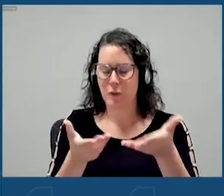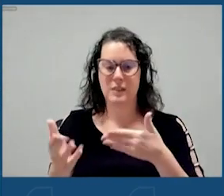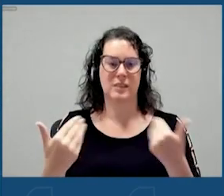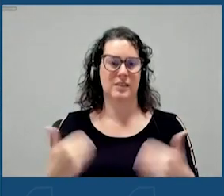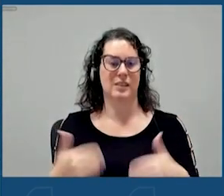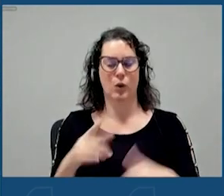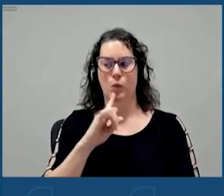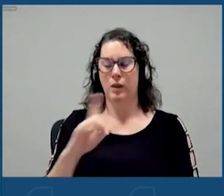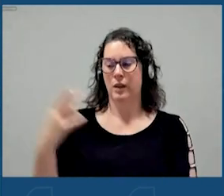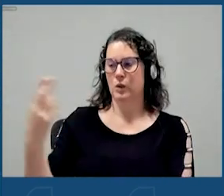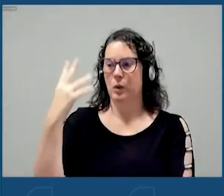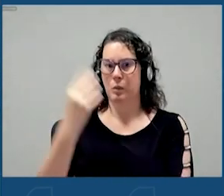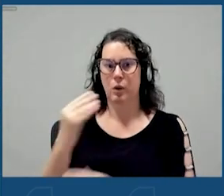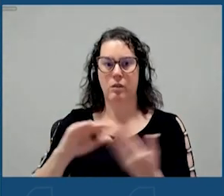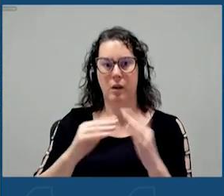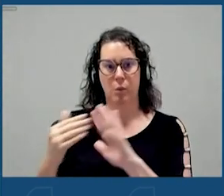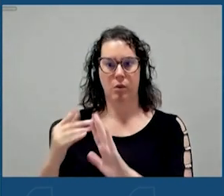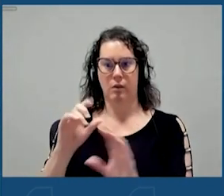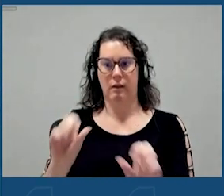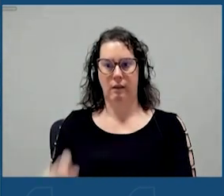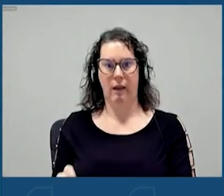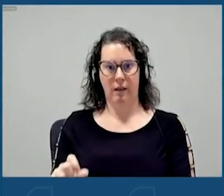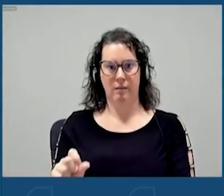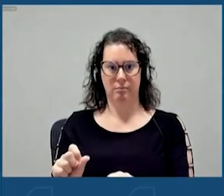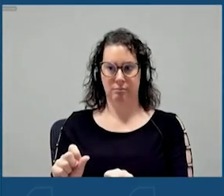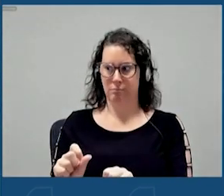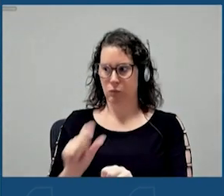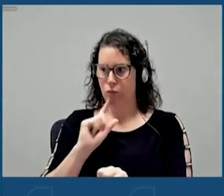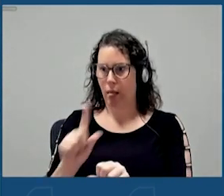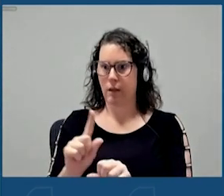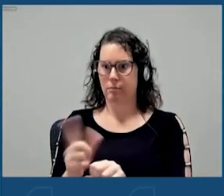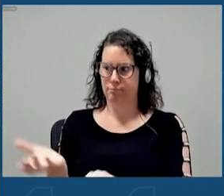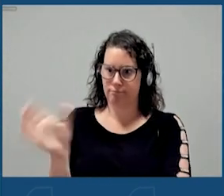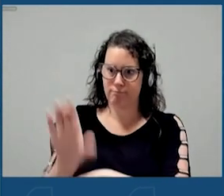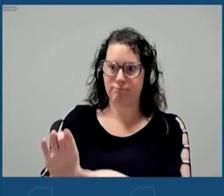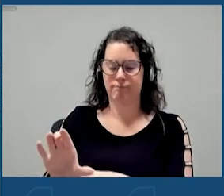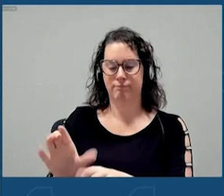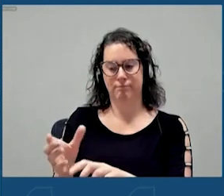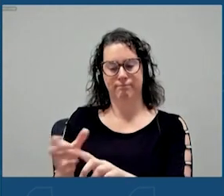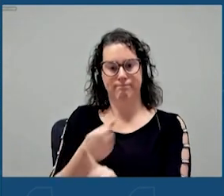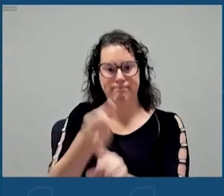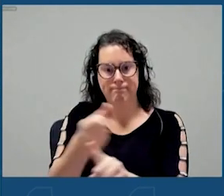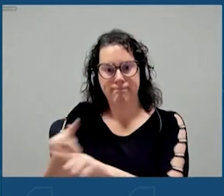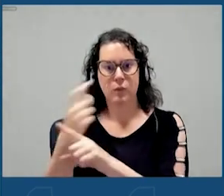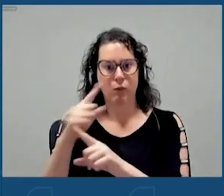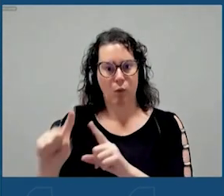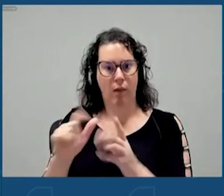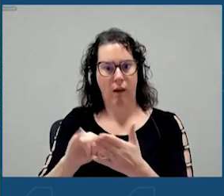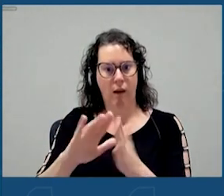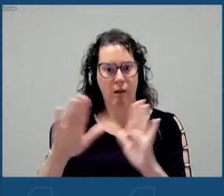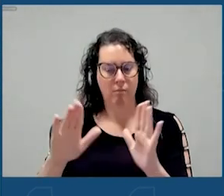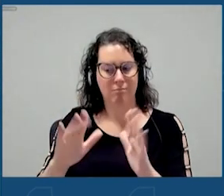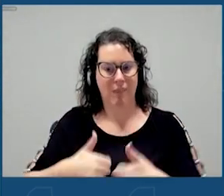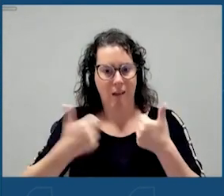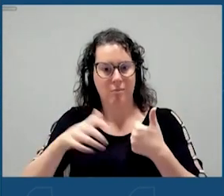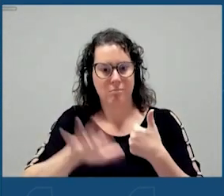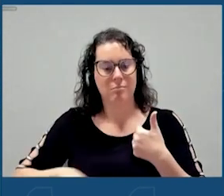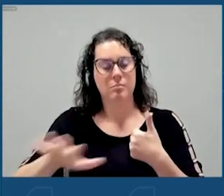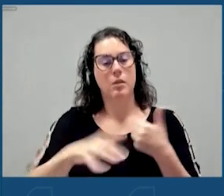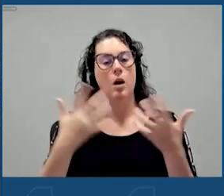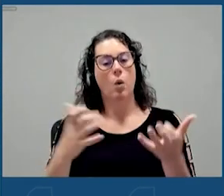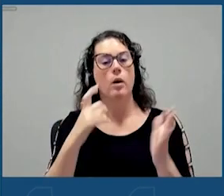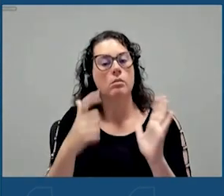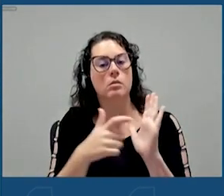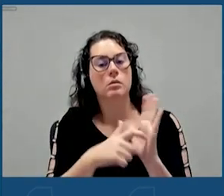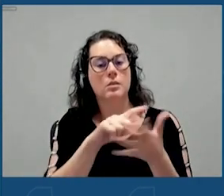neighborhood and contribute to the quality of life in the area. I would like to take a brief moment to acknowledge some key officials who are